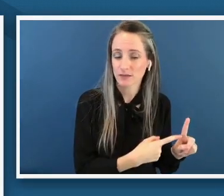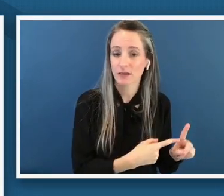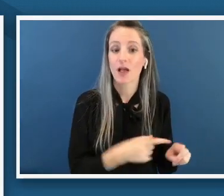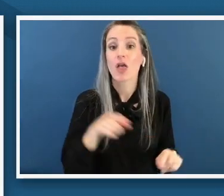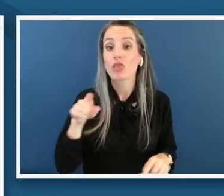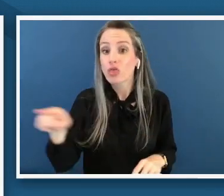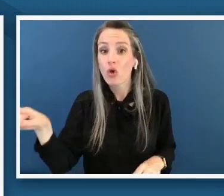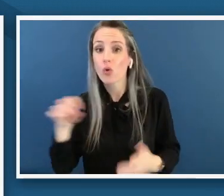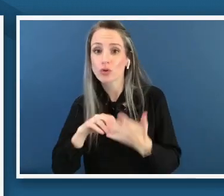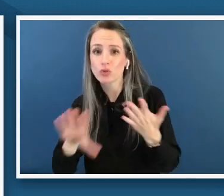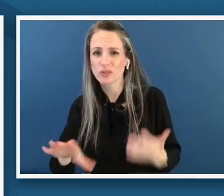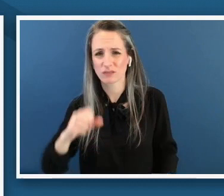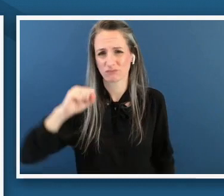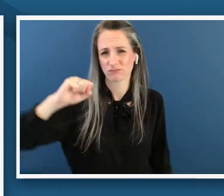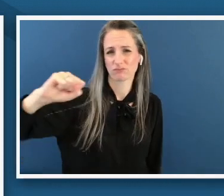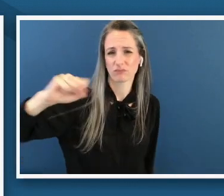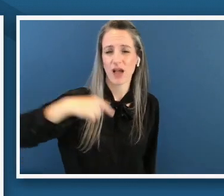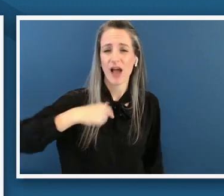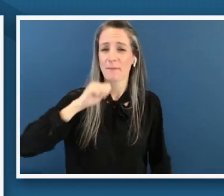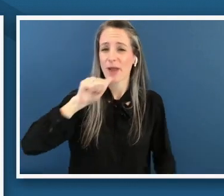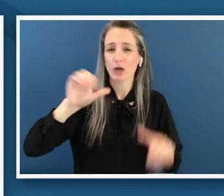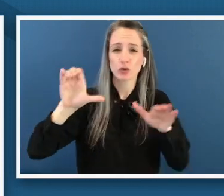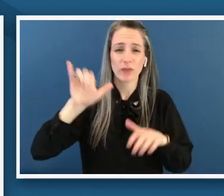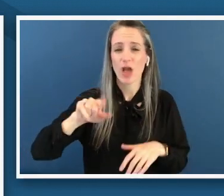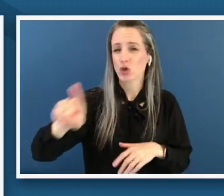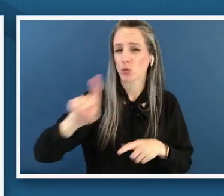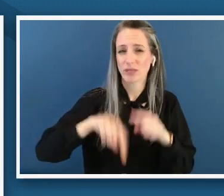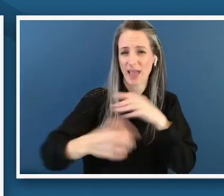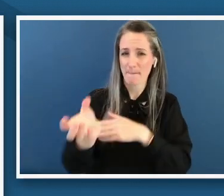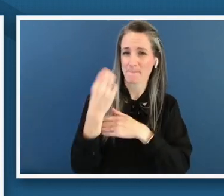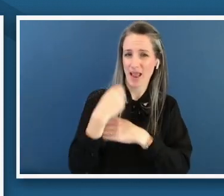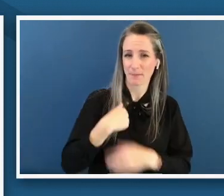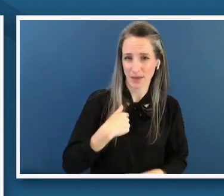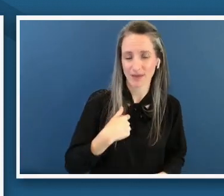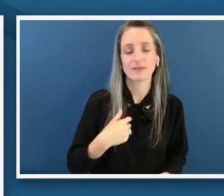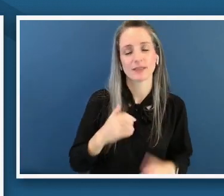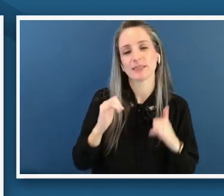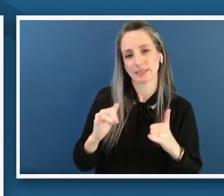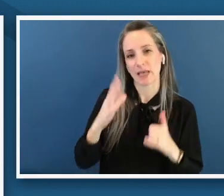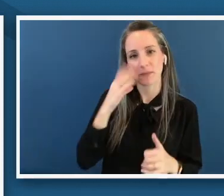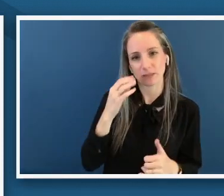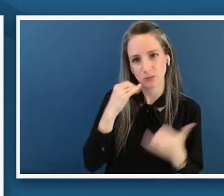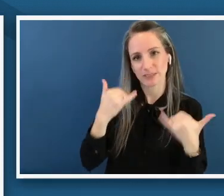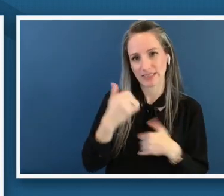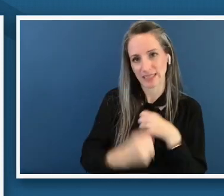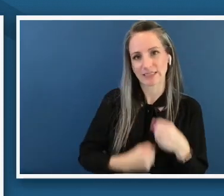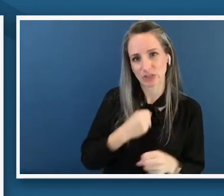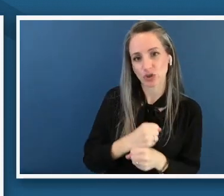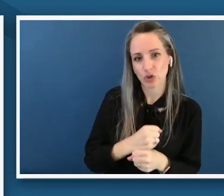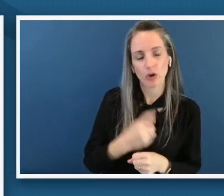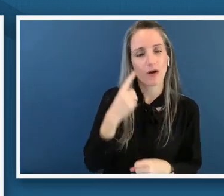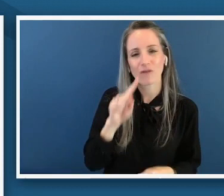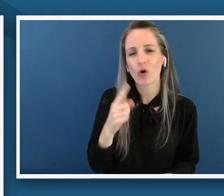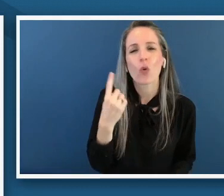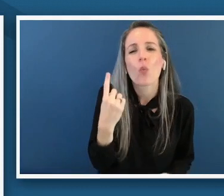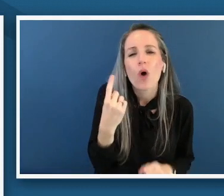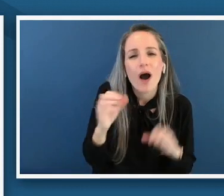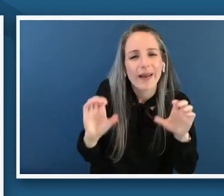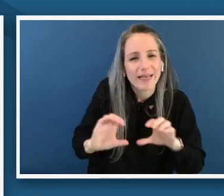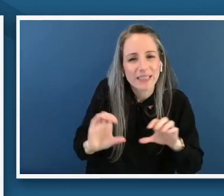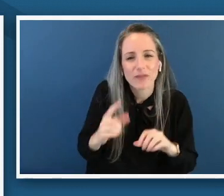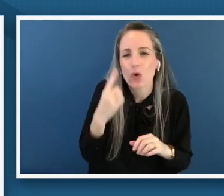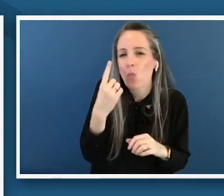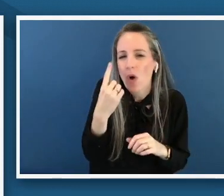you can't make me. I had a student this last year who said something similar for, just one activity, one specific thing.